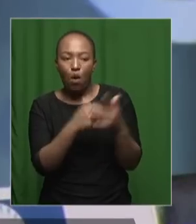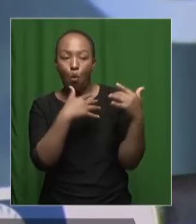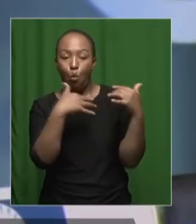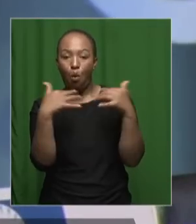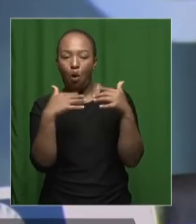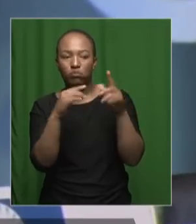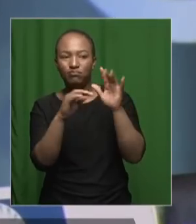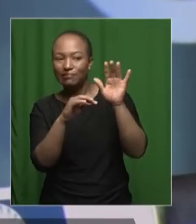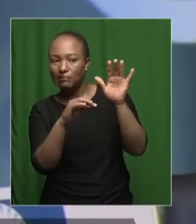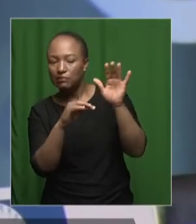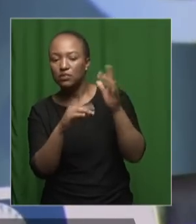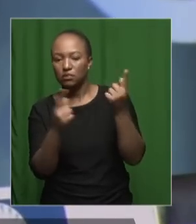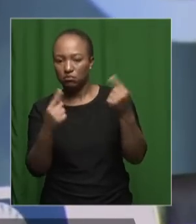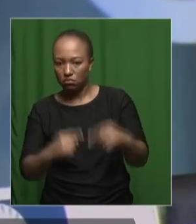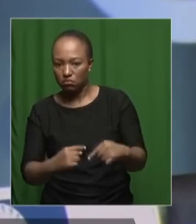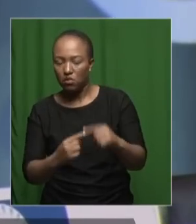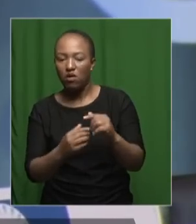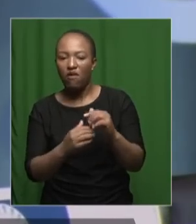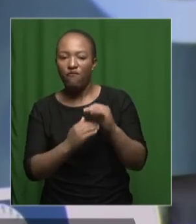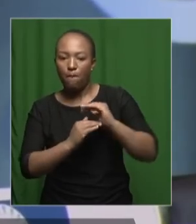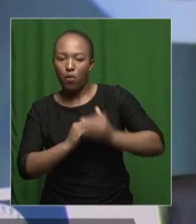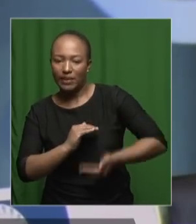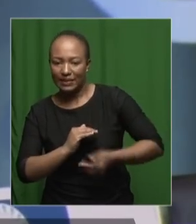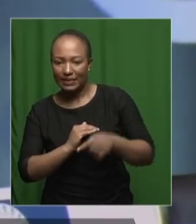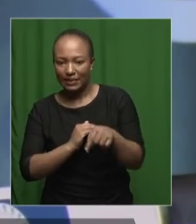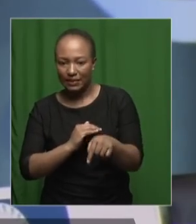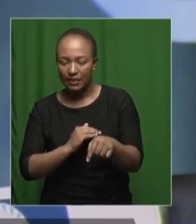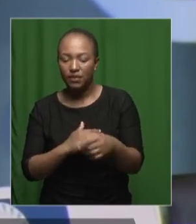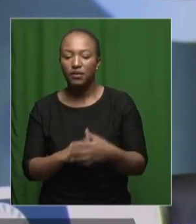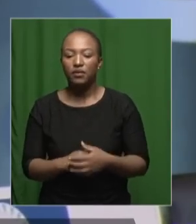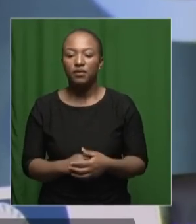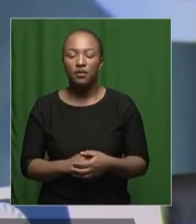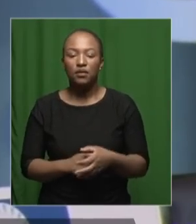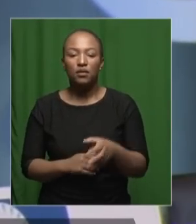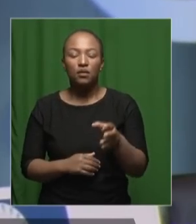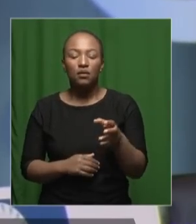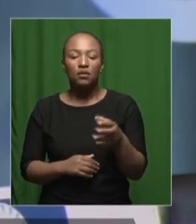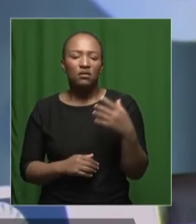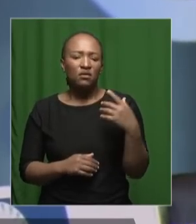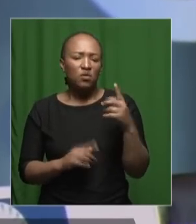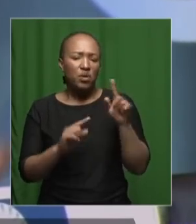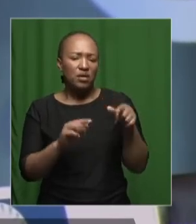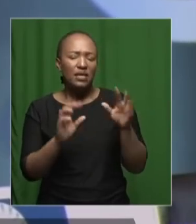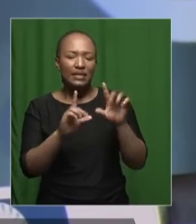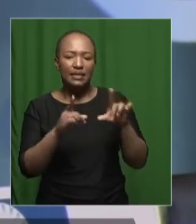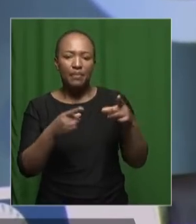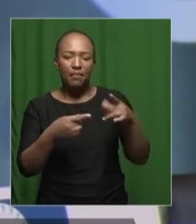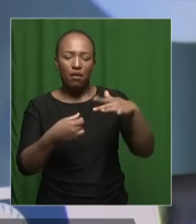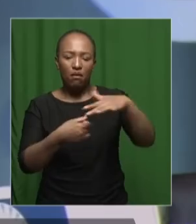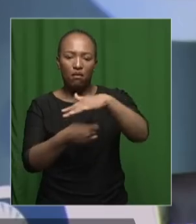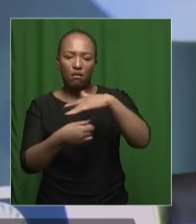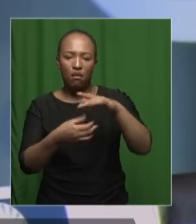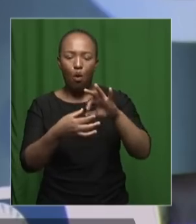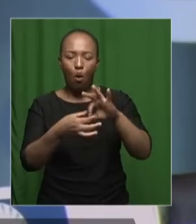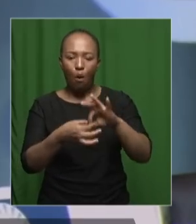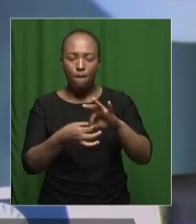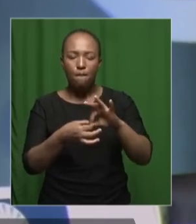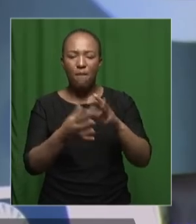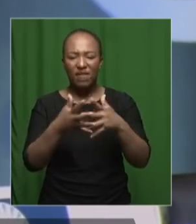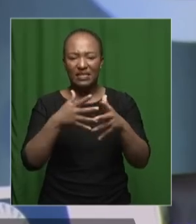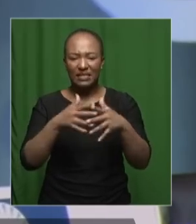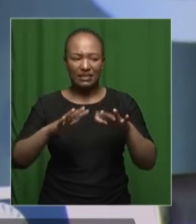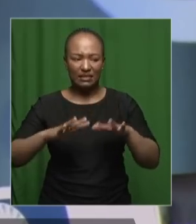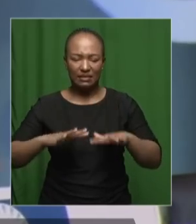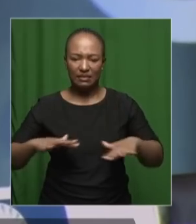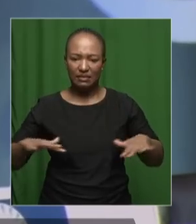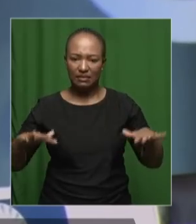moment, after much questioning and backwards and forwards, we found the minister saying that the reason why visas are so far behind is because